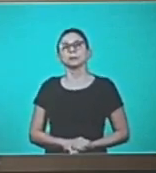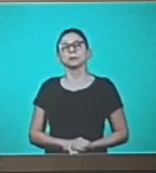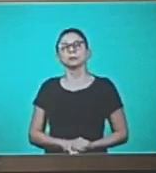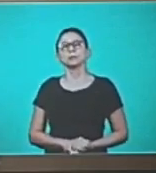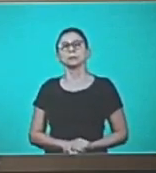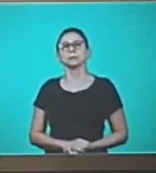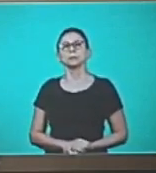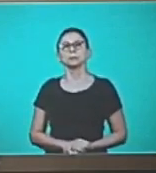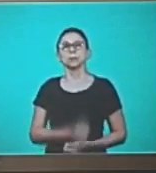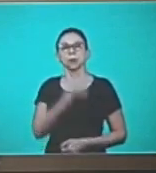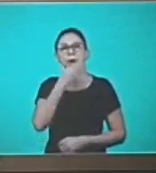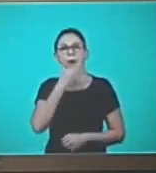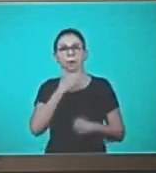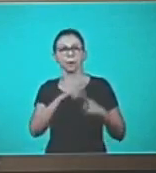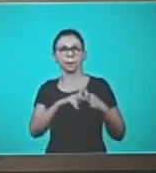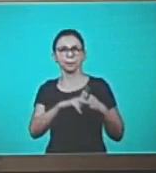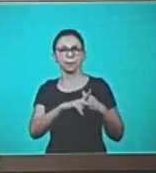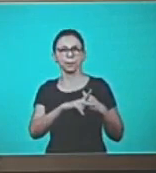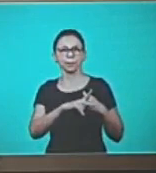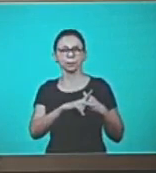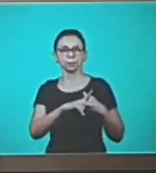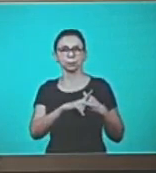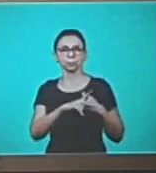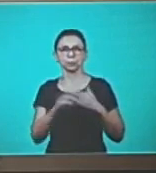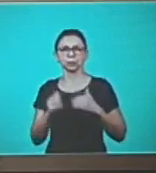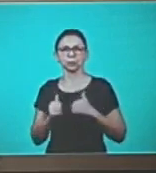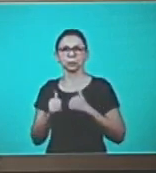in its prophetic sermon